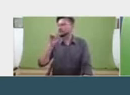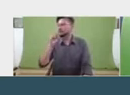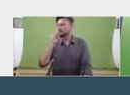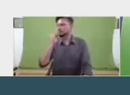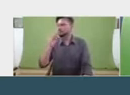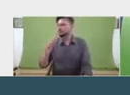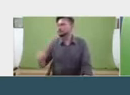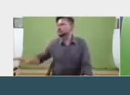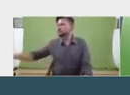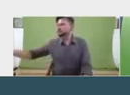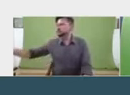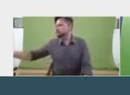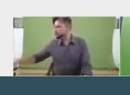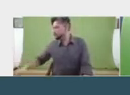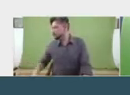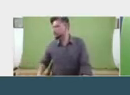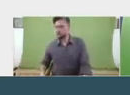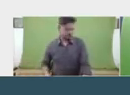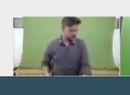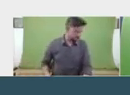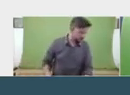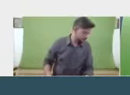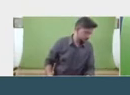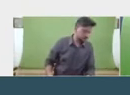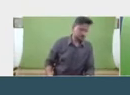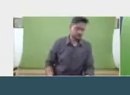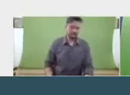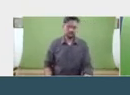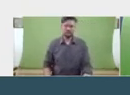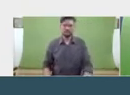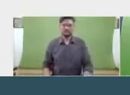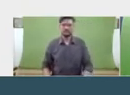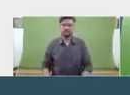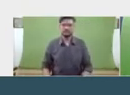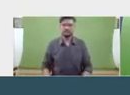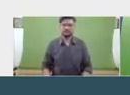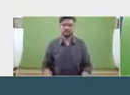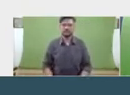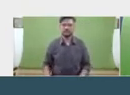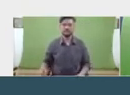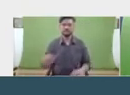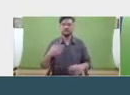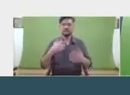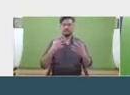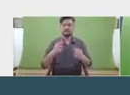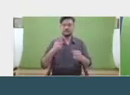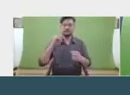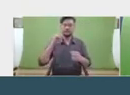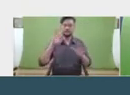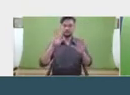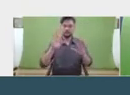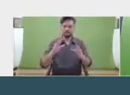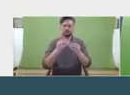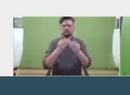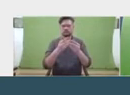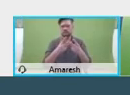i will show through many central topics that linguistic linguistics uh many central topics